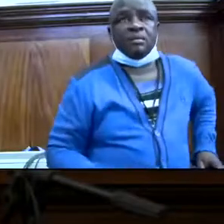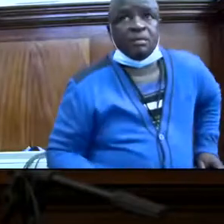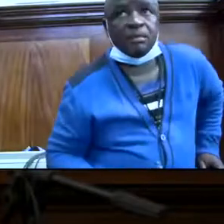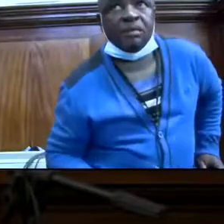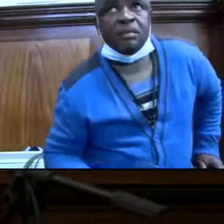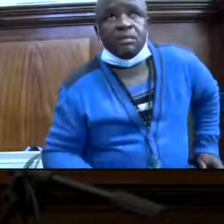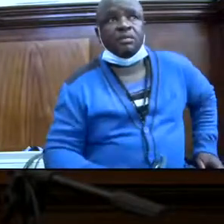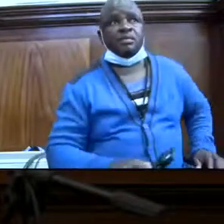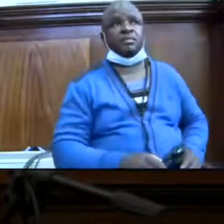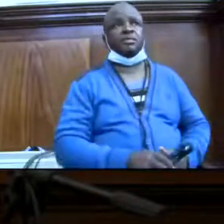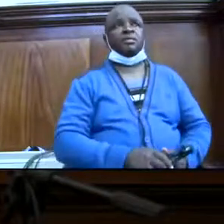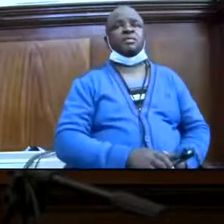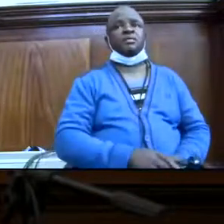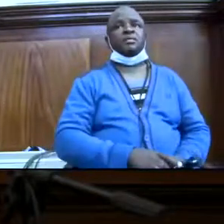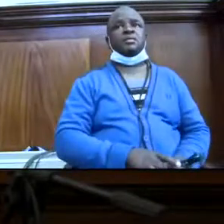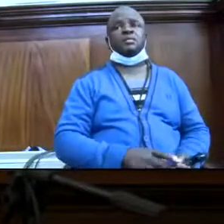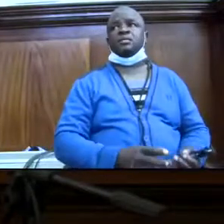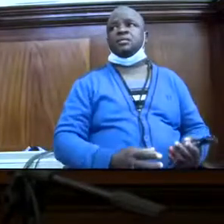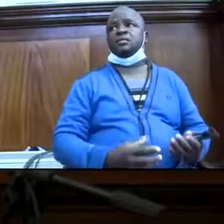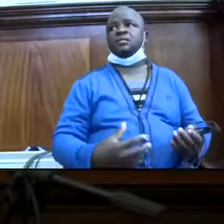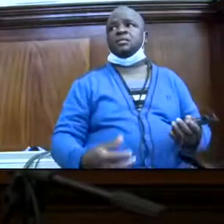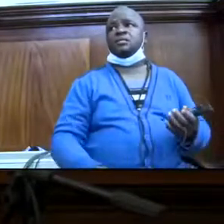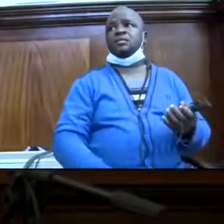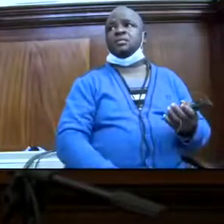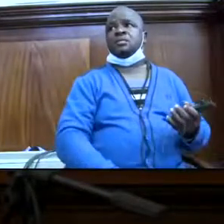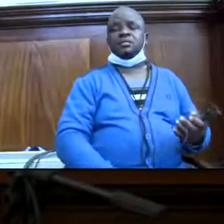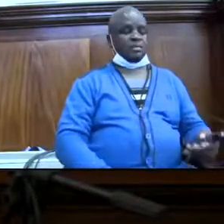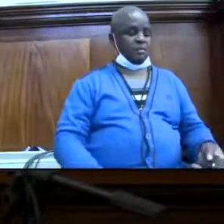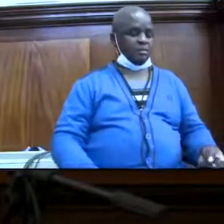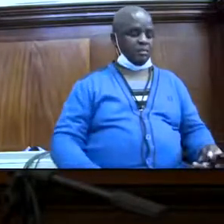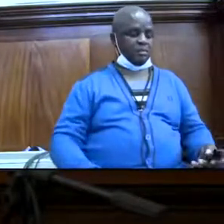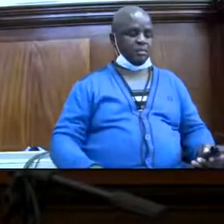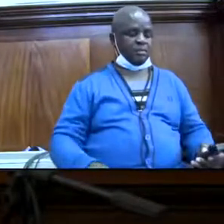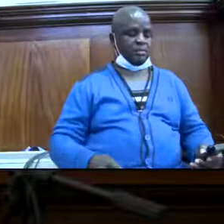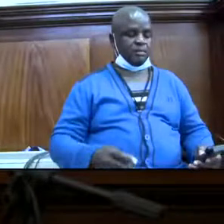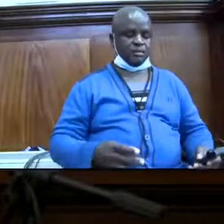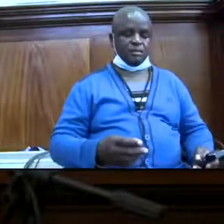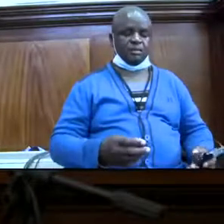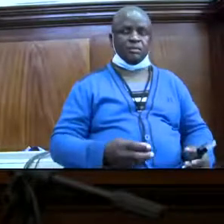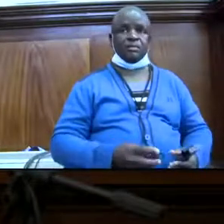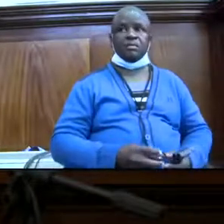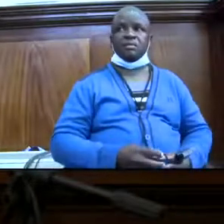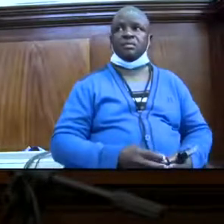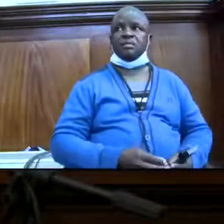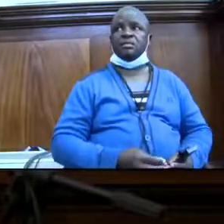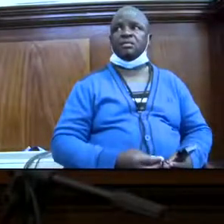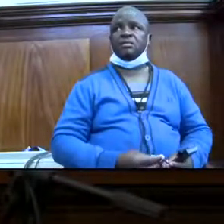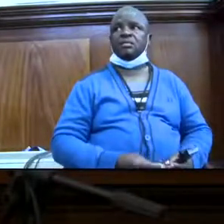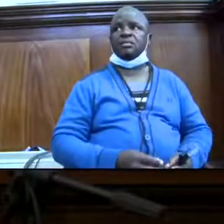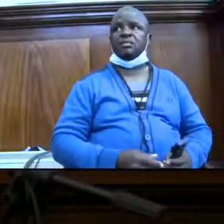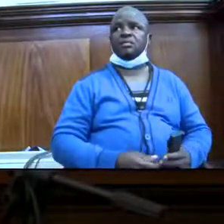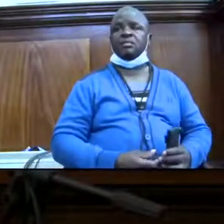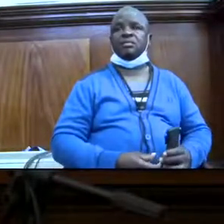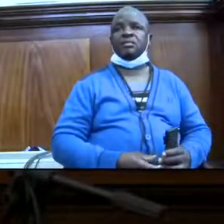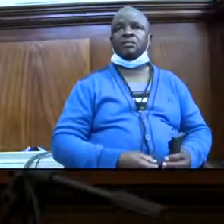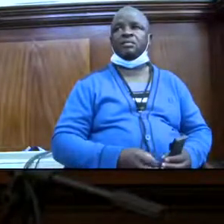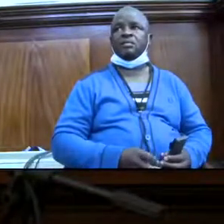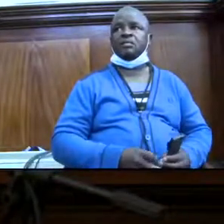leadership and also have had time to discuss